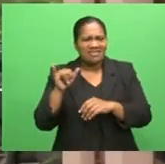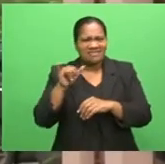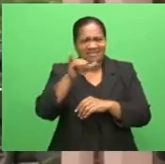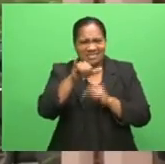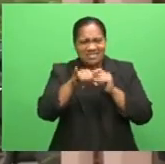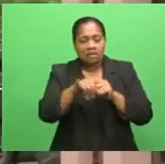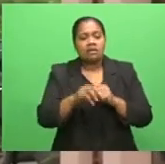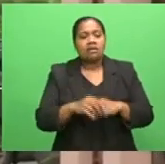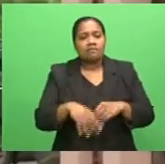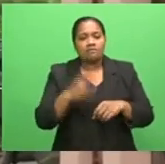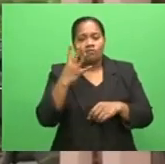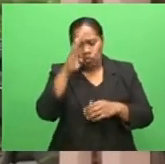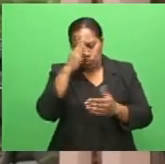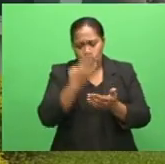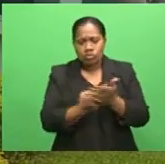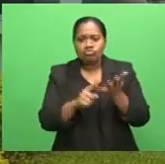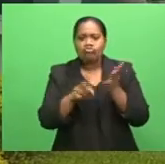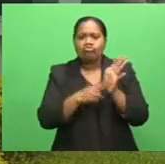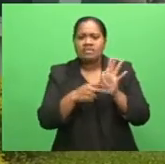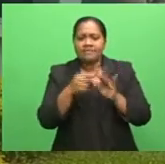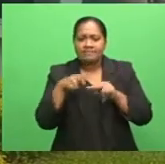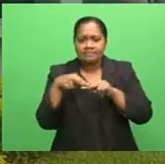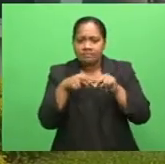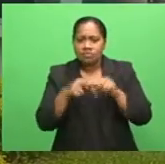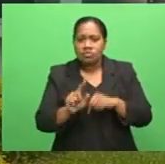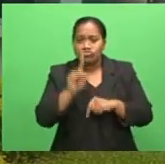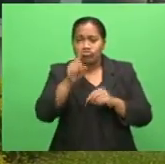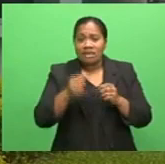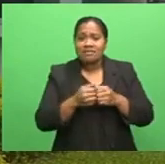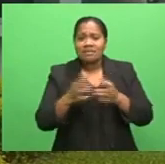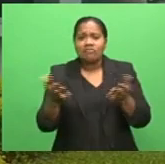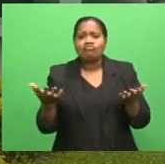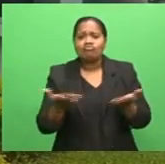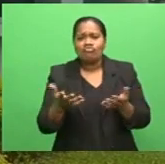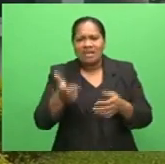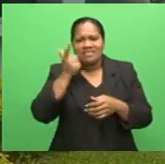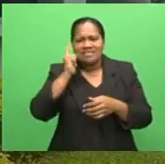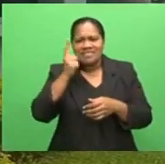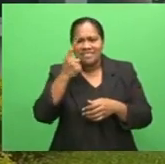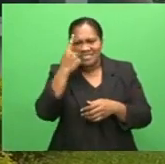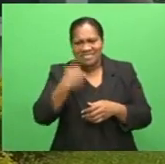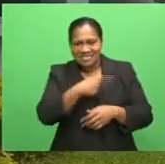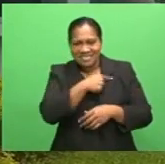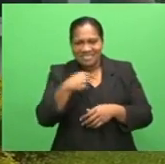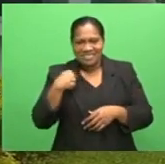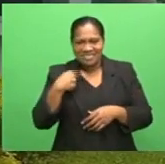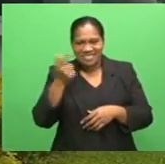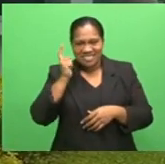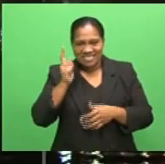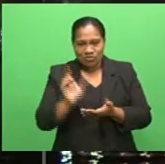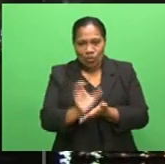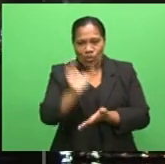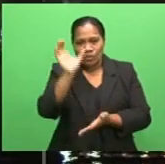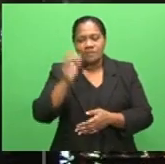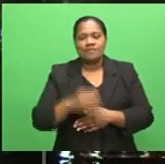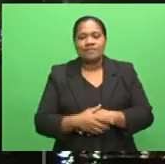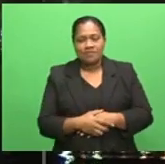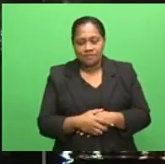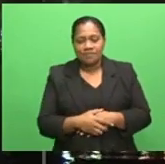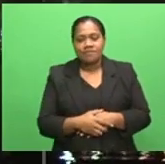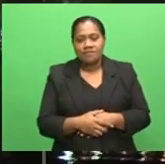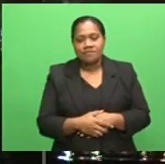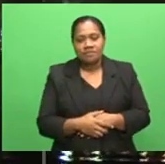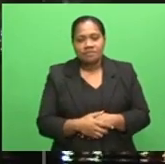students with UniFiji, and 1 studying at Corpus Christi. Chosai Yananunga, FBC News. The reopening